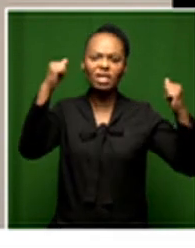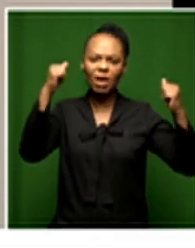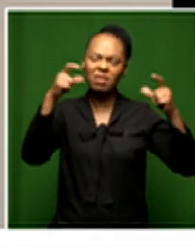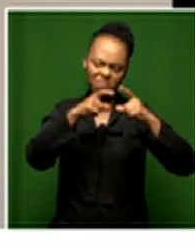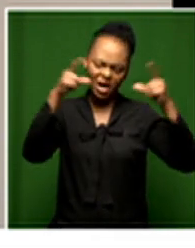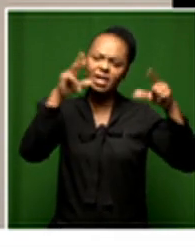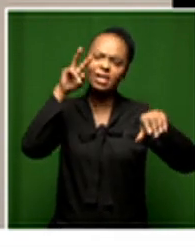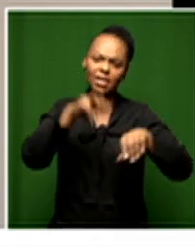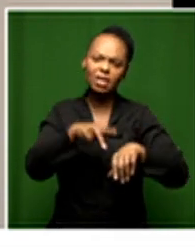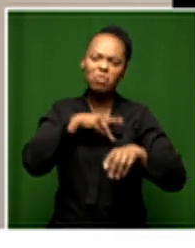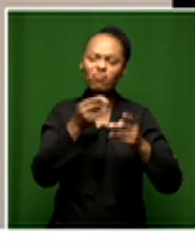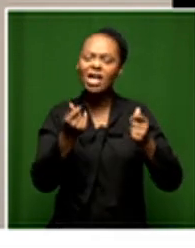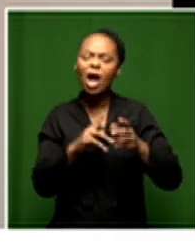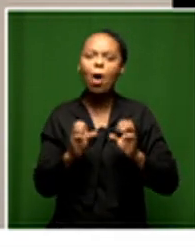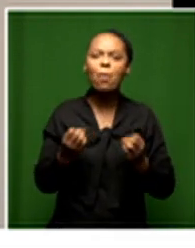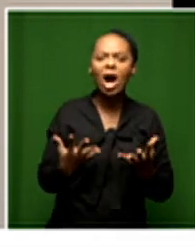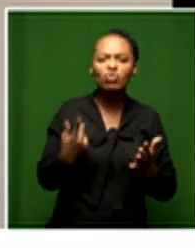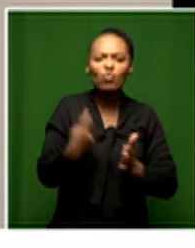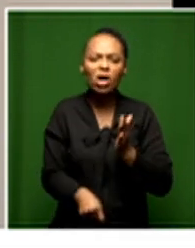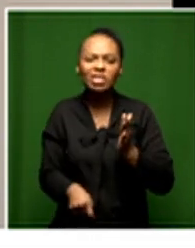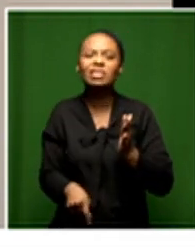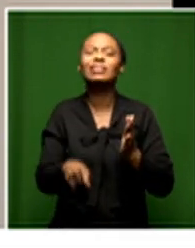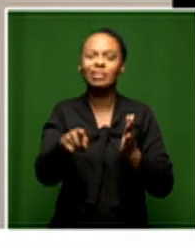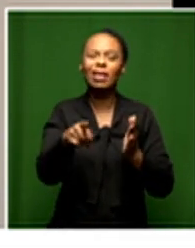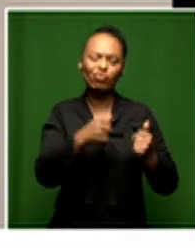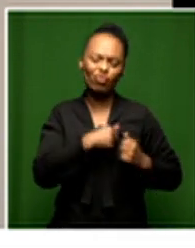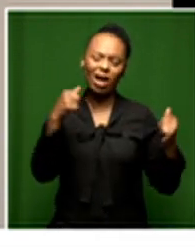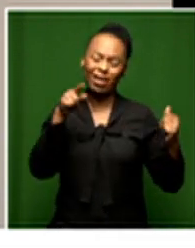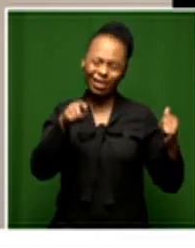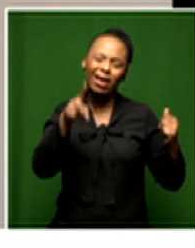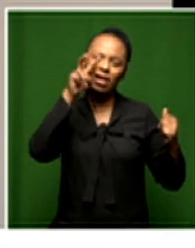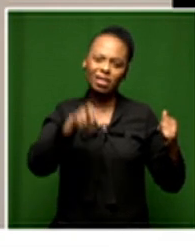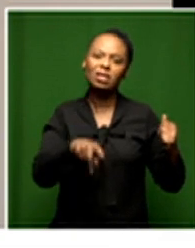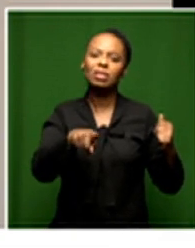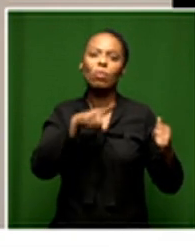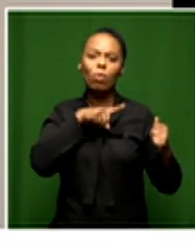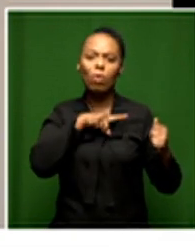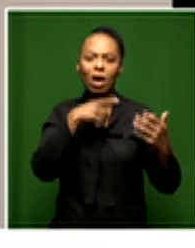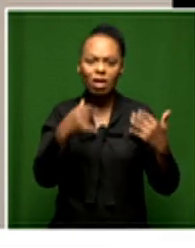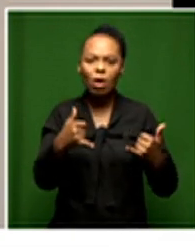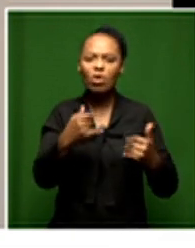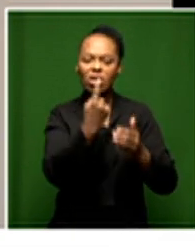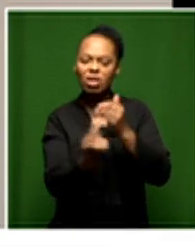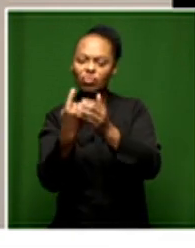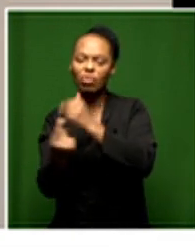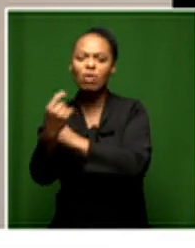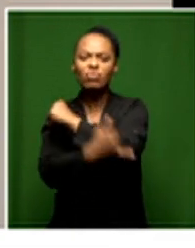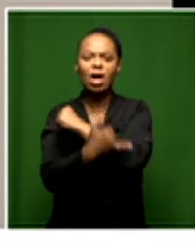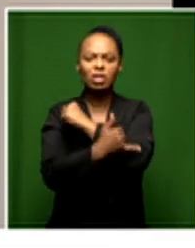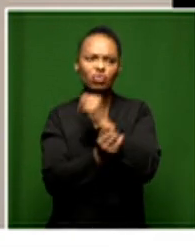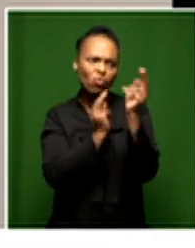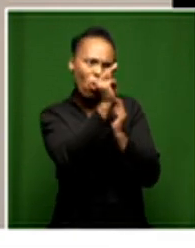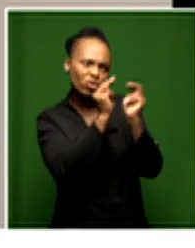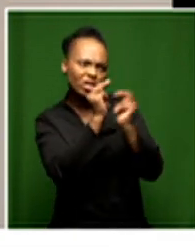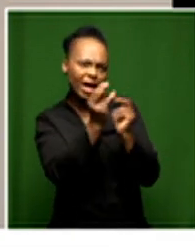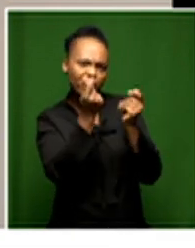in the prices of the product. Because if each country negotiates its own vaccines on a case-by-case